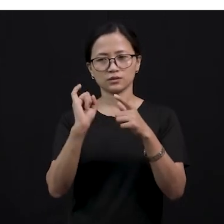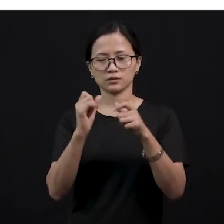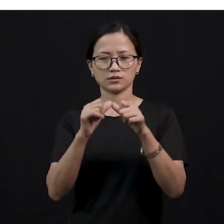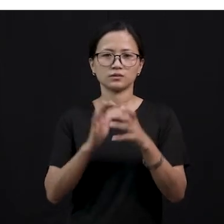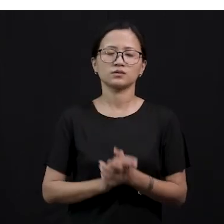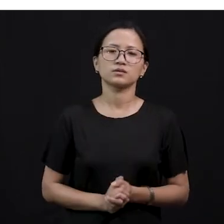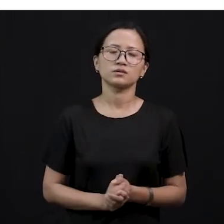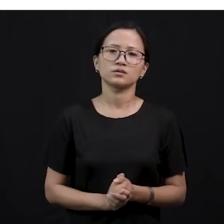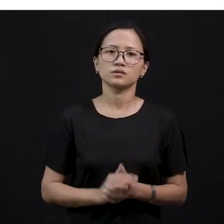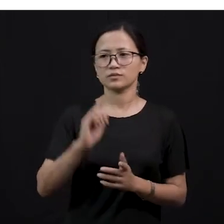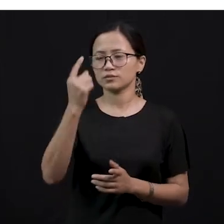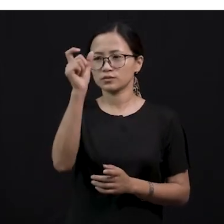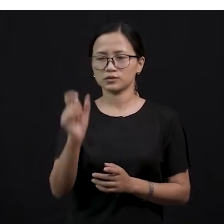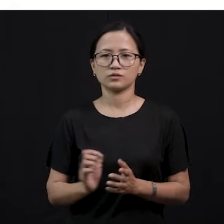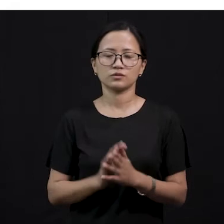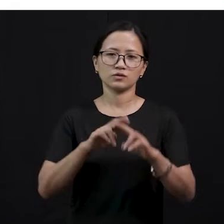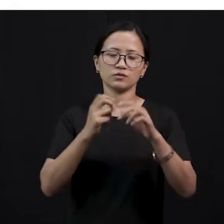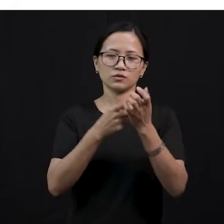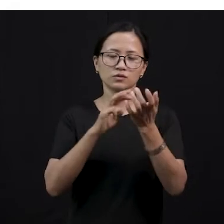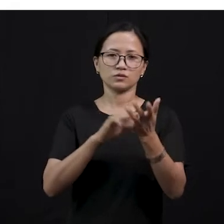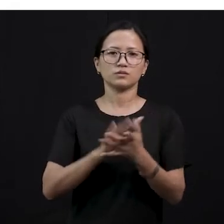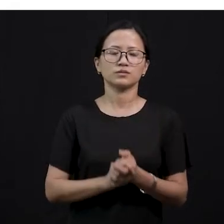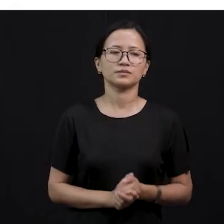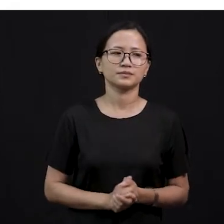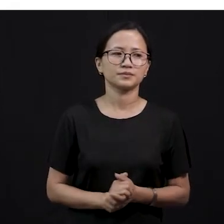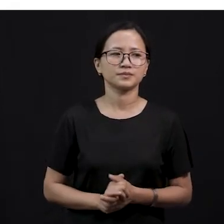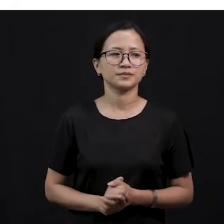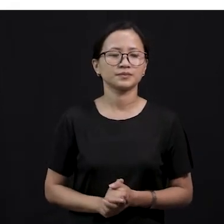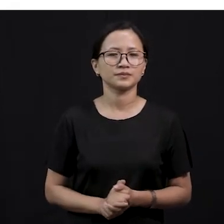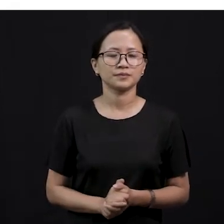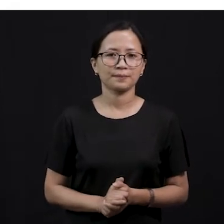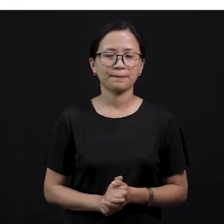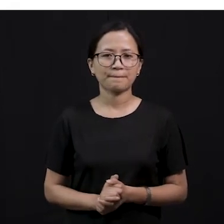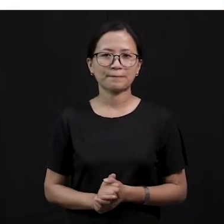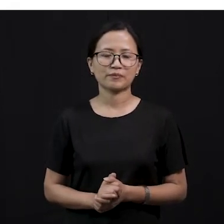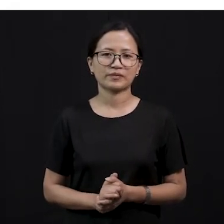is the plural form of medium. So